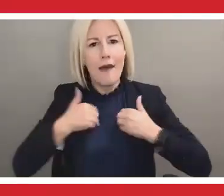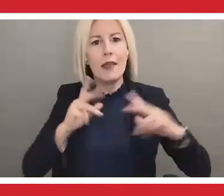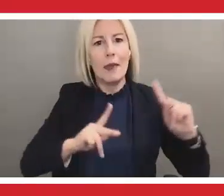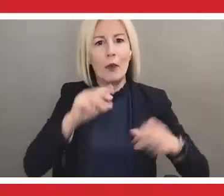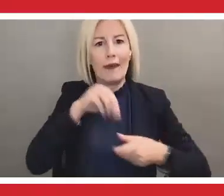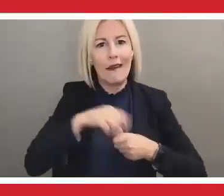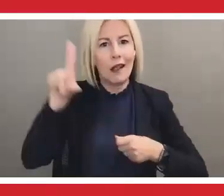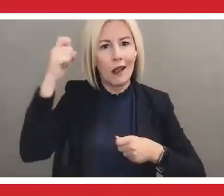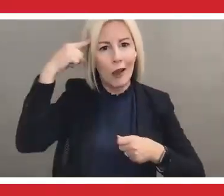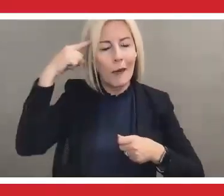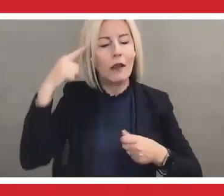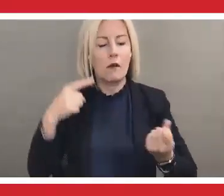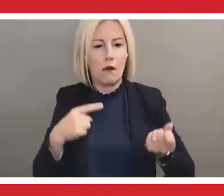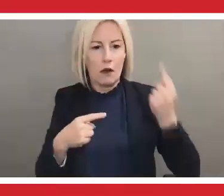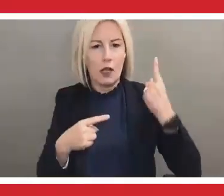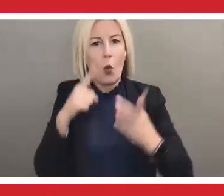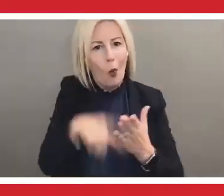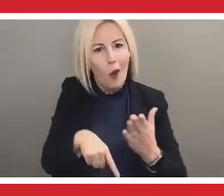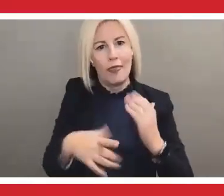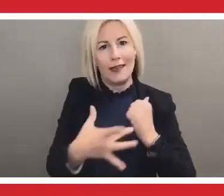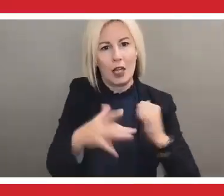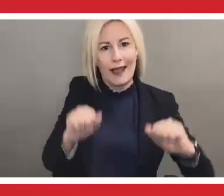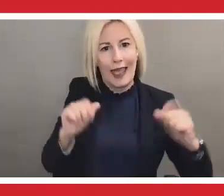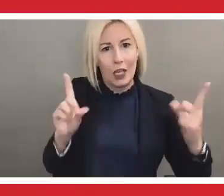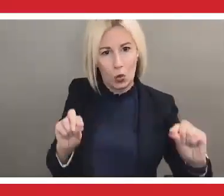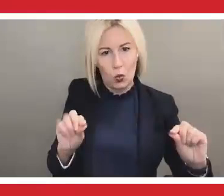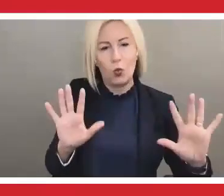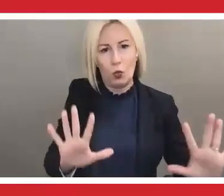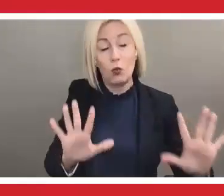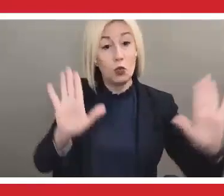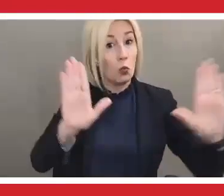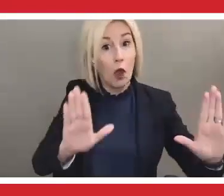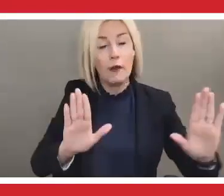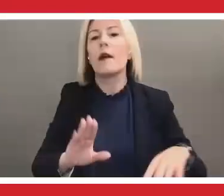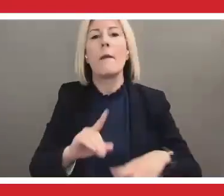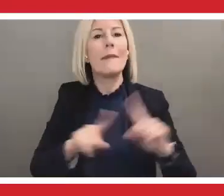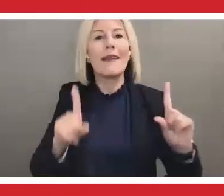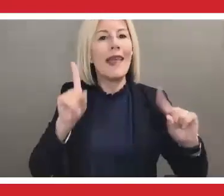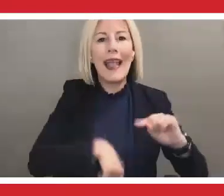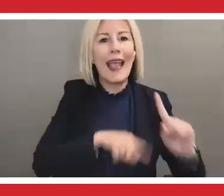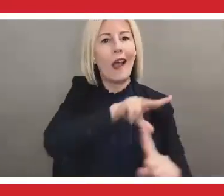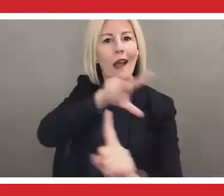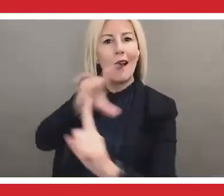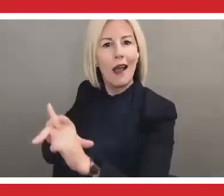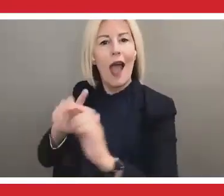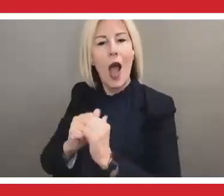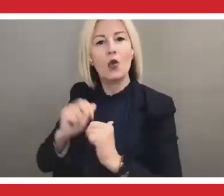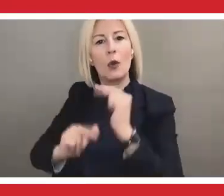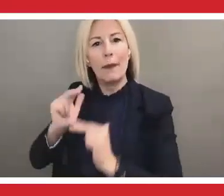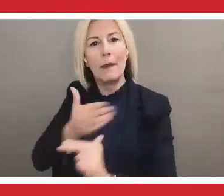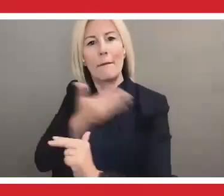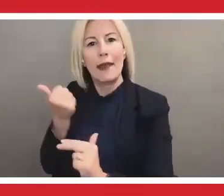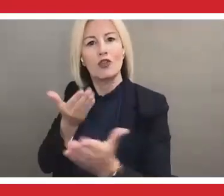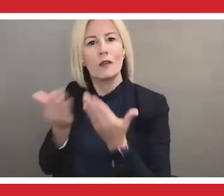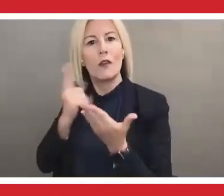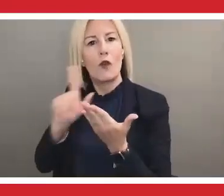this technology can do, which is wonderful. But if they can't apply that as to how they build better services for their citizens,